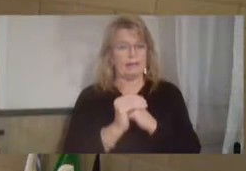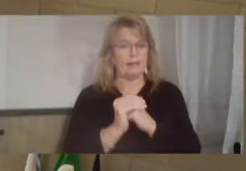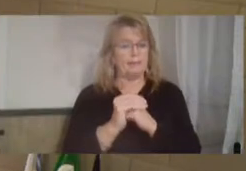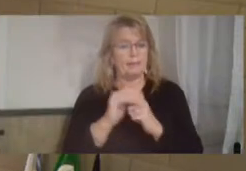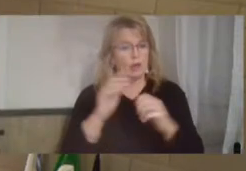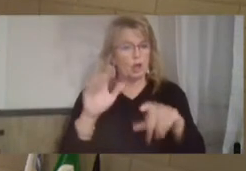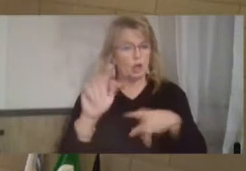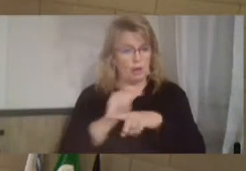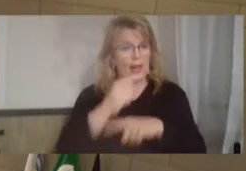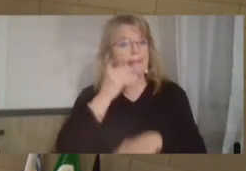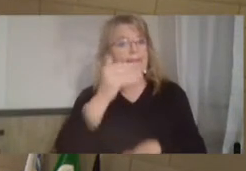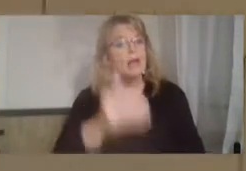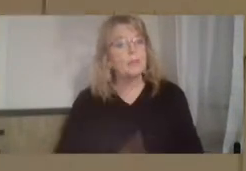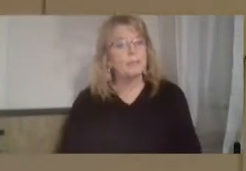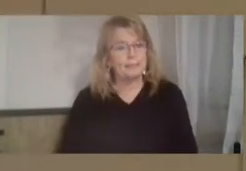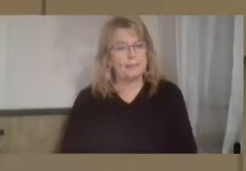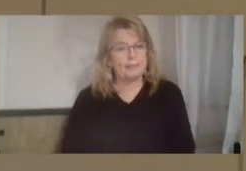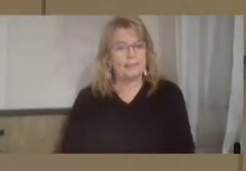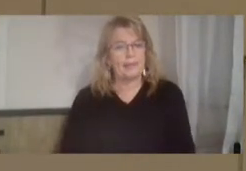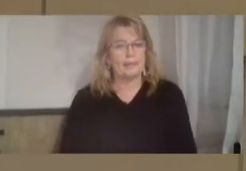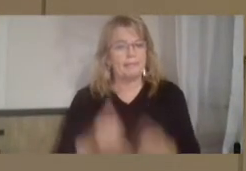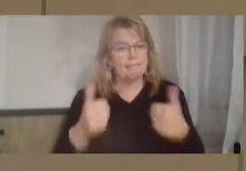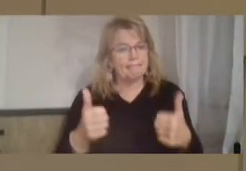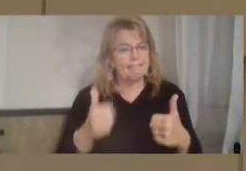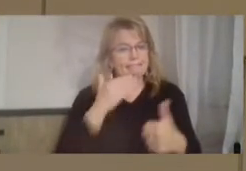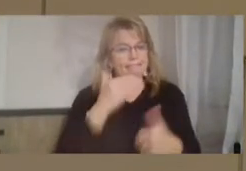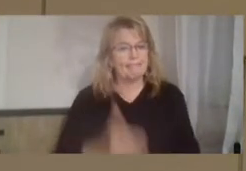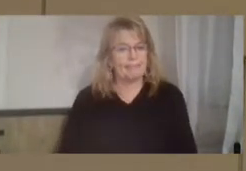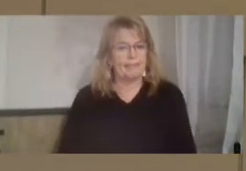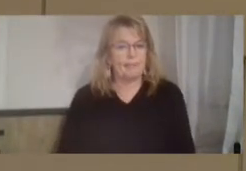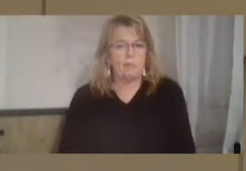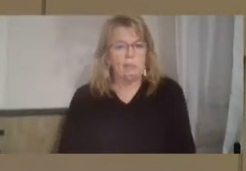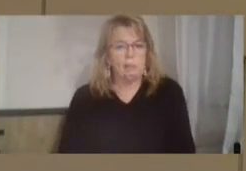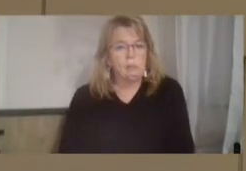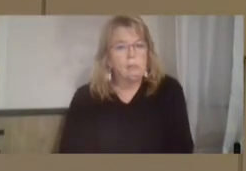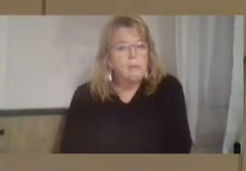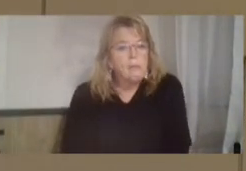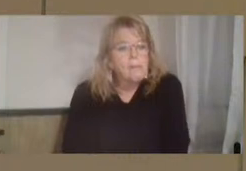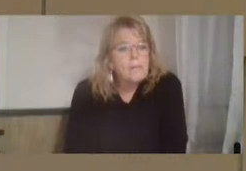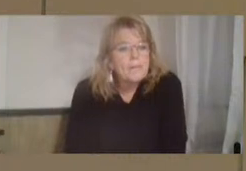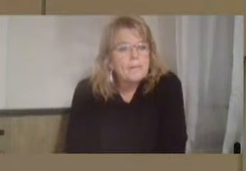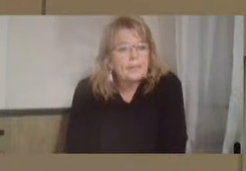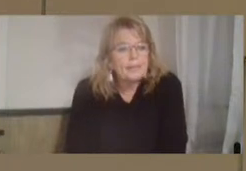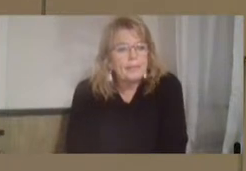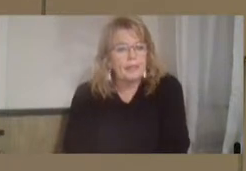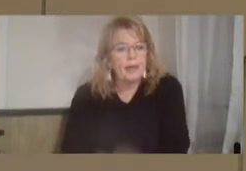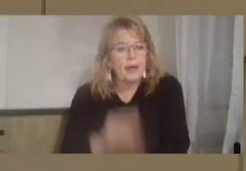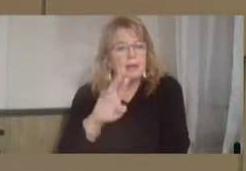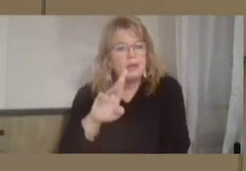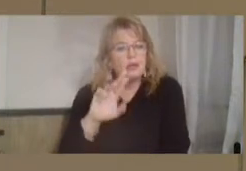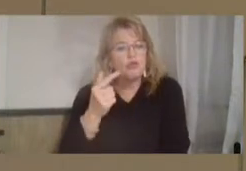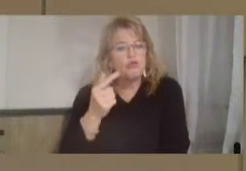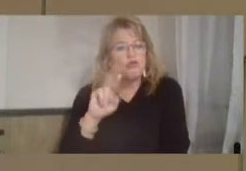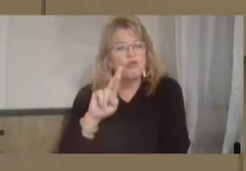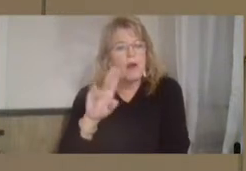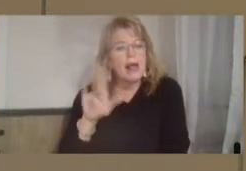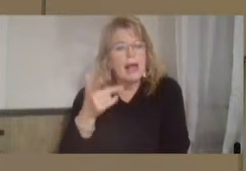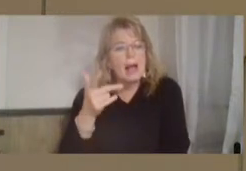Jones, you've got that? Yes. All right, thank you. All right, so we have Mr. Graham. Thank you, madam. Coming around.